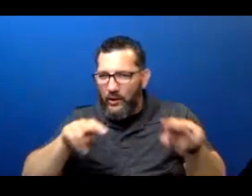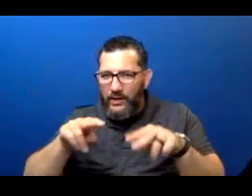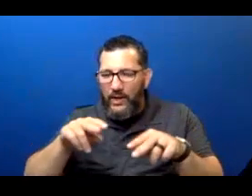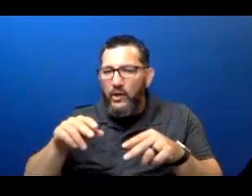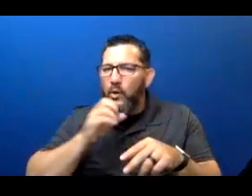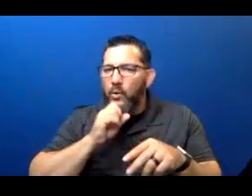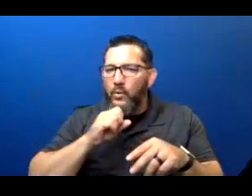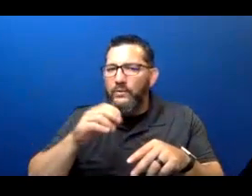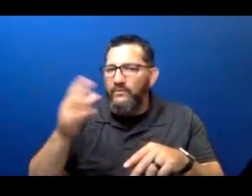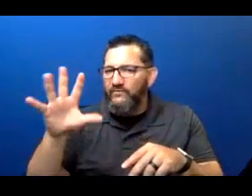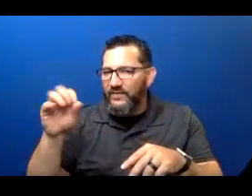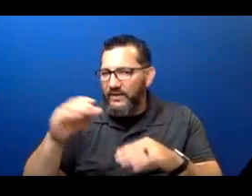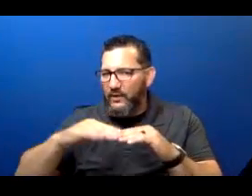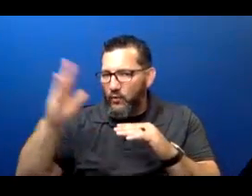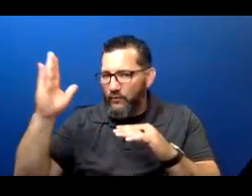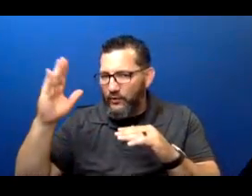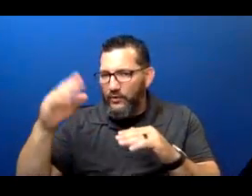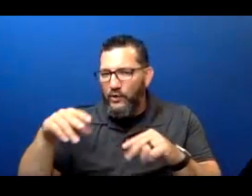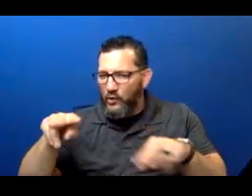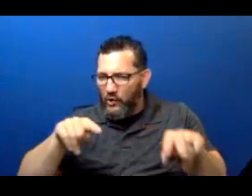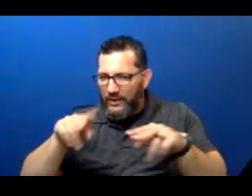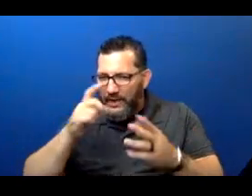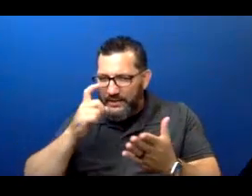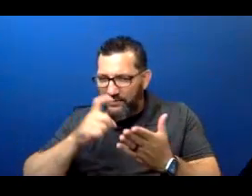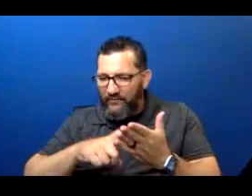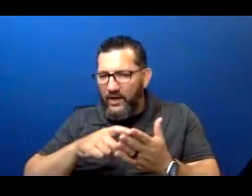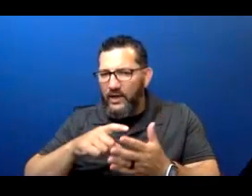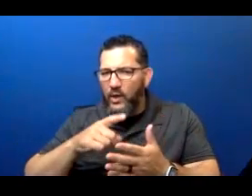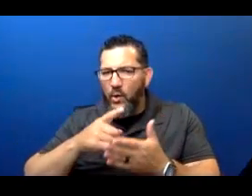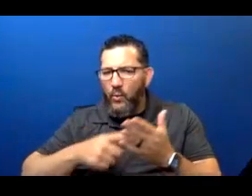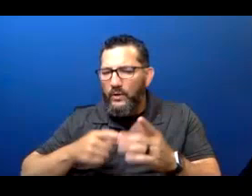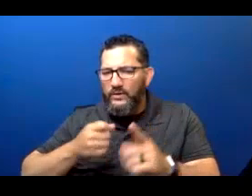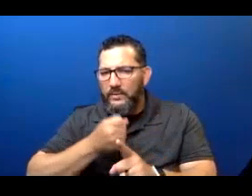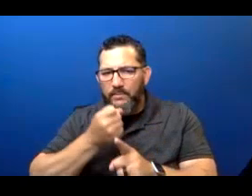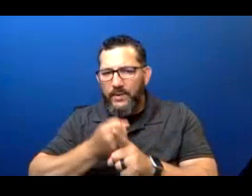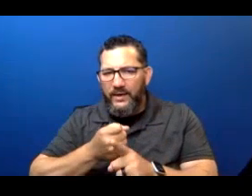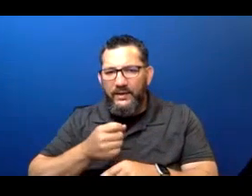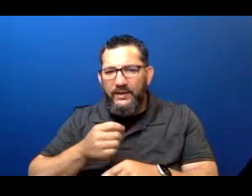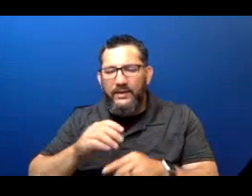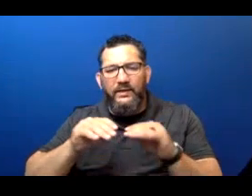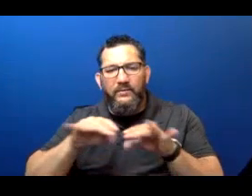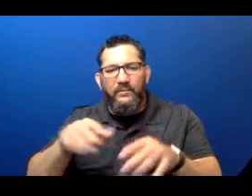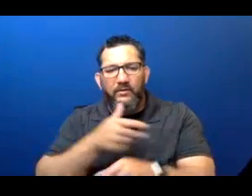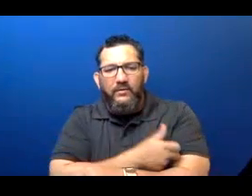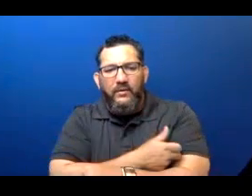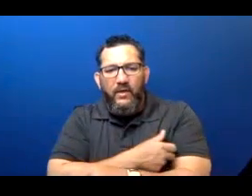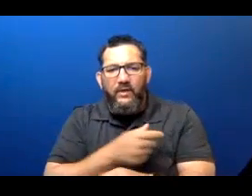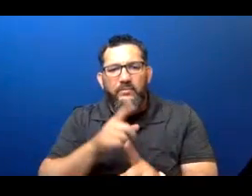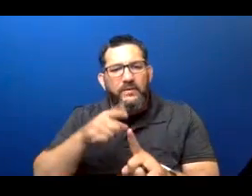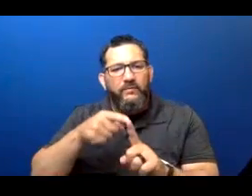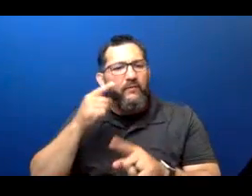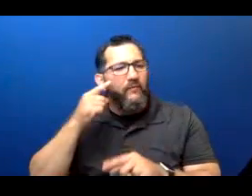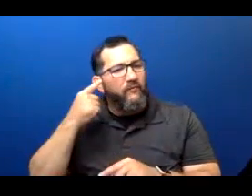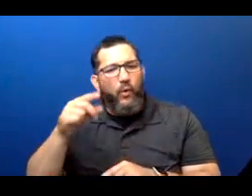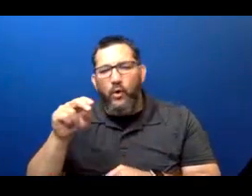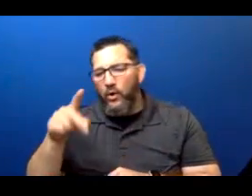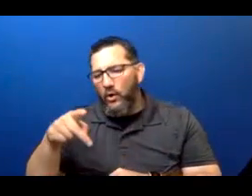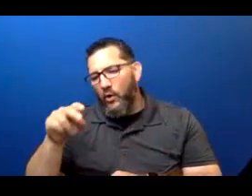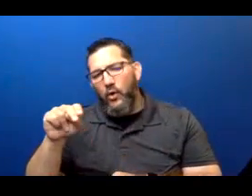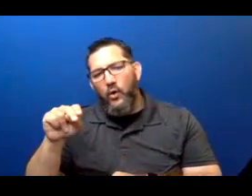and older to identify factors impacting vaccine distribution trends when it comes to the pneumococcal vaccine. And I just want to say,